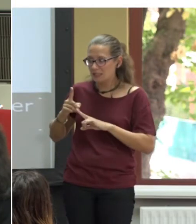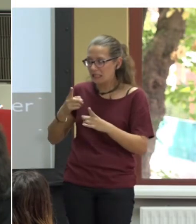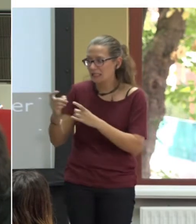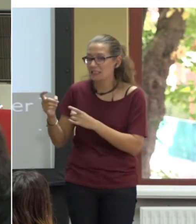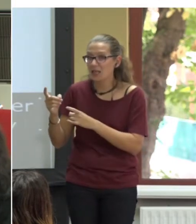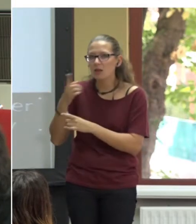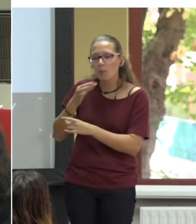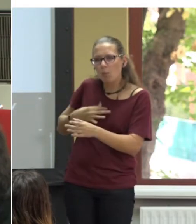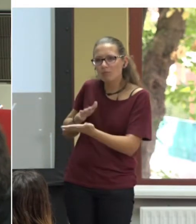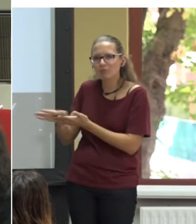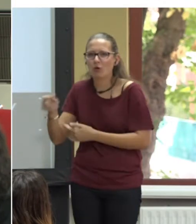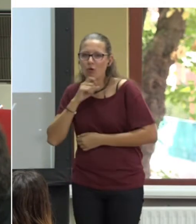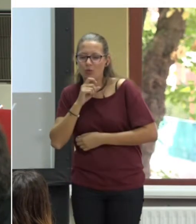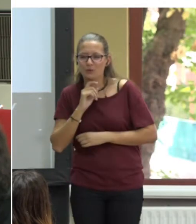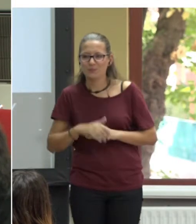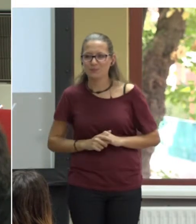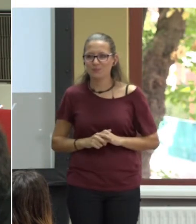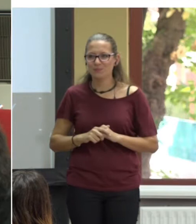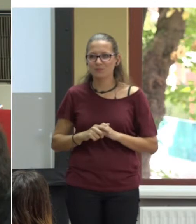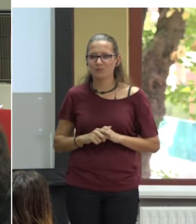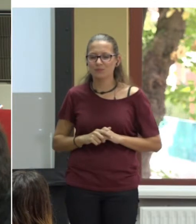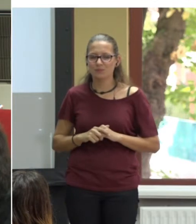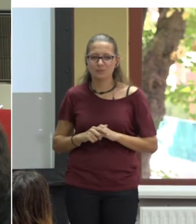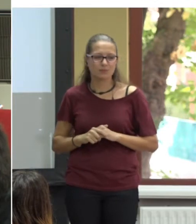we're seeing as needs?